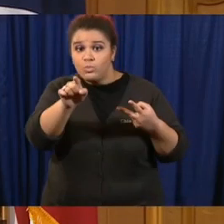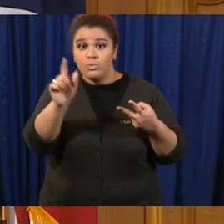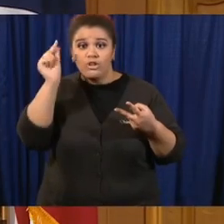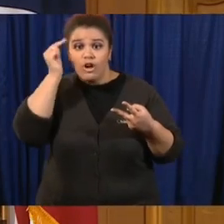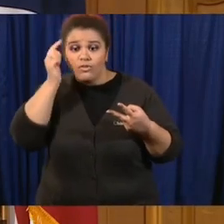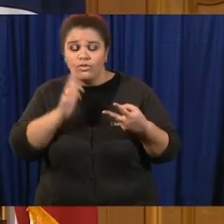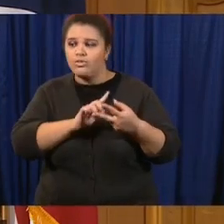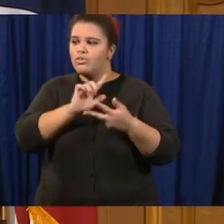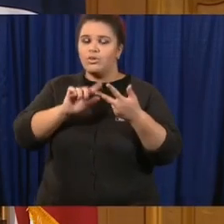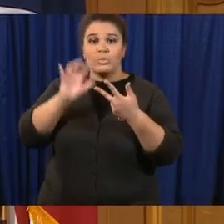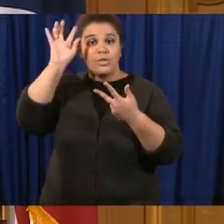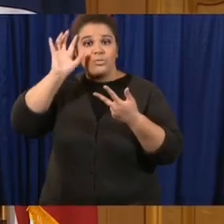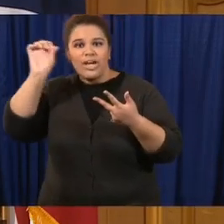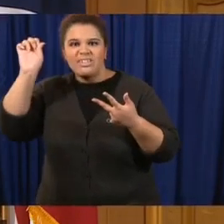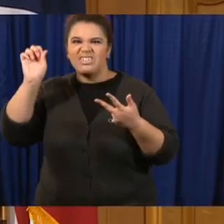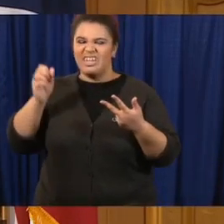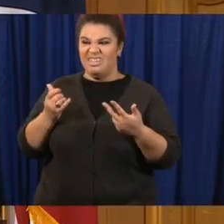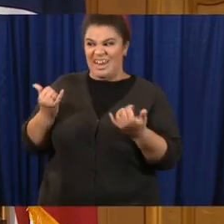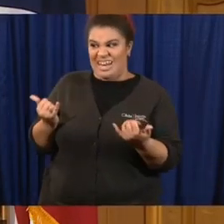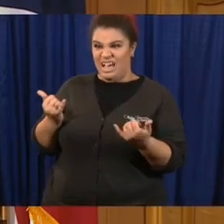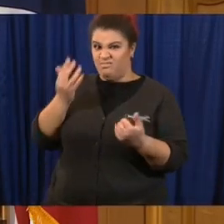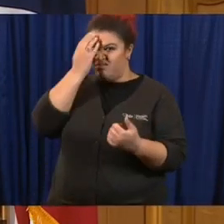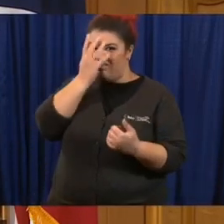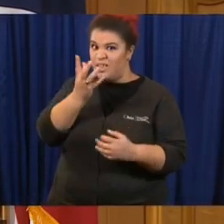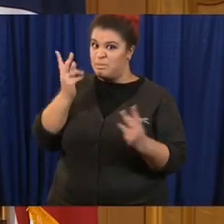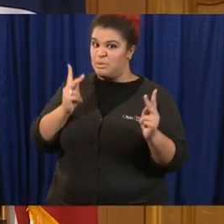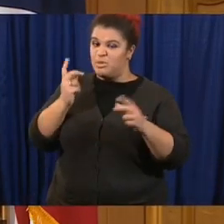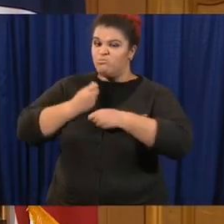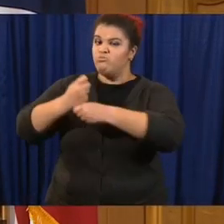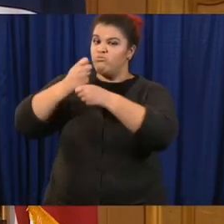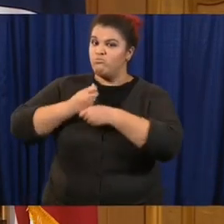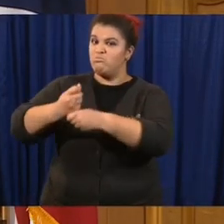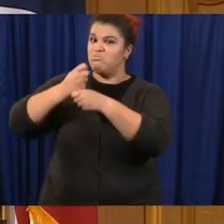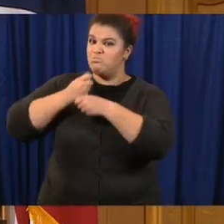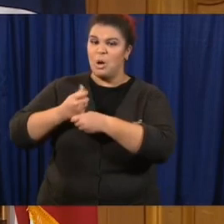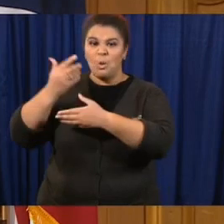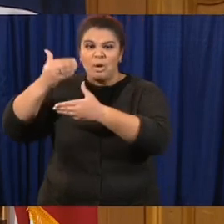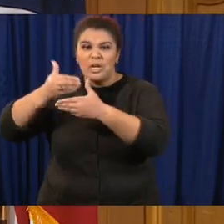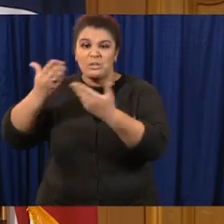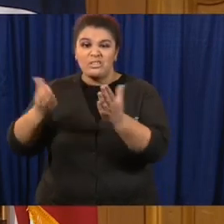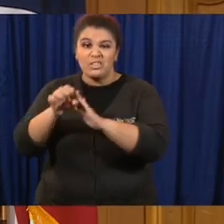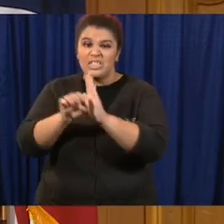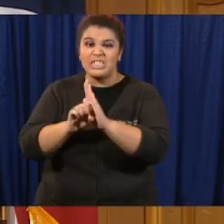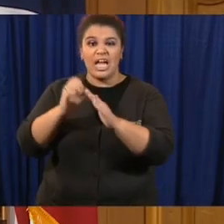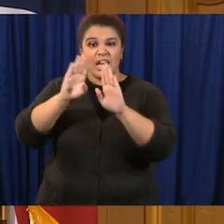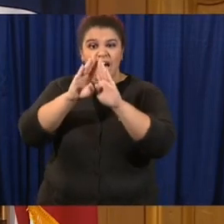House? Well, Jim, thank you very much for the question.